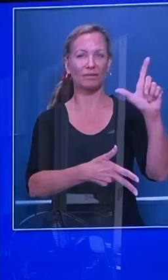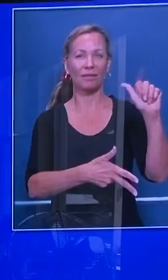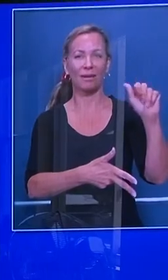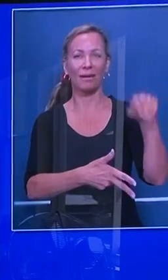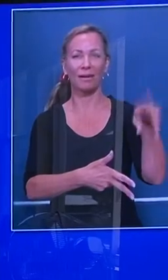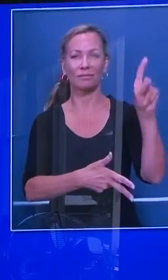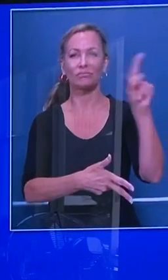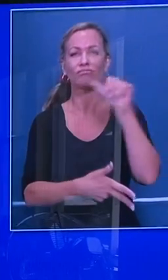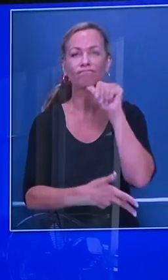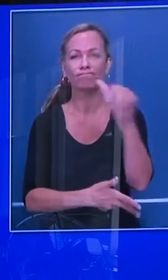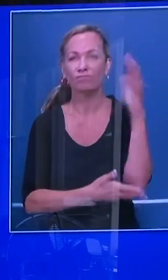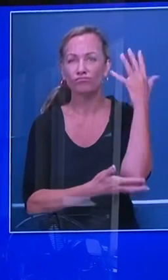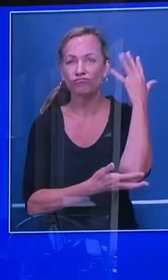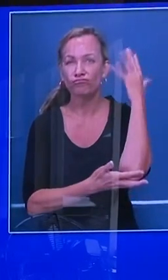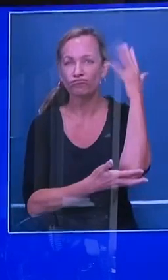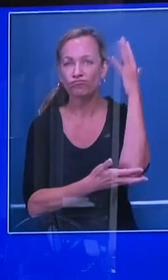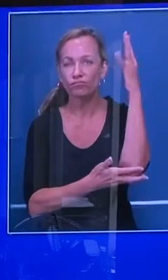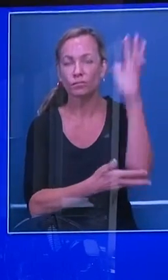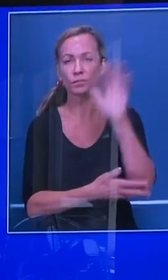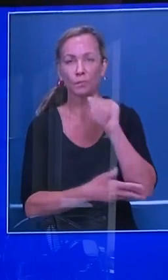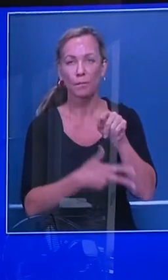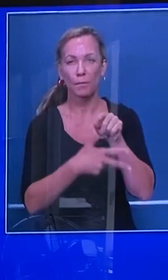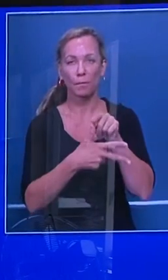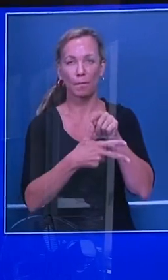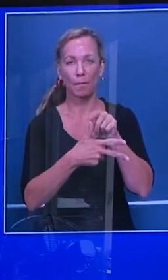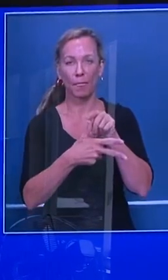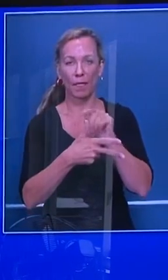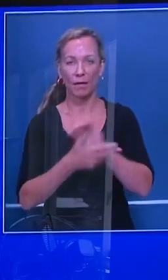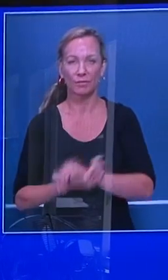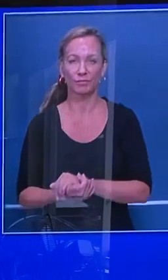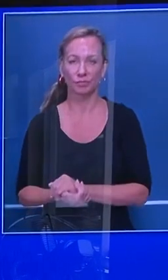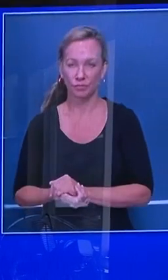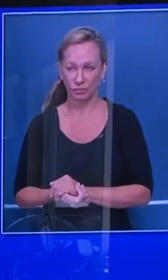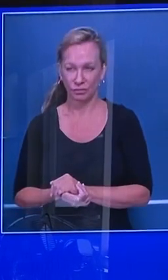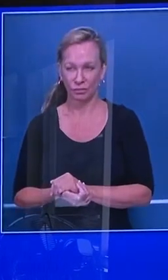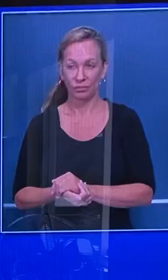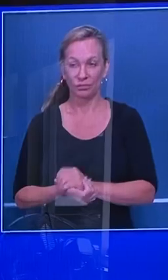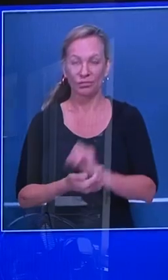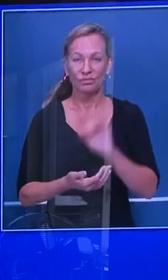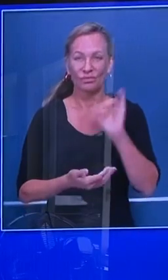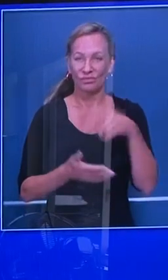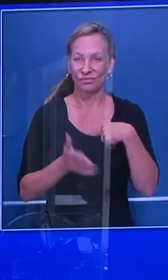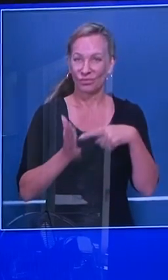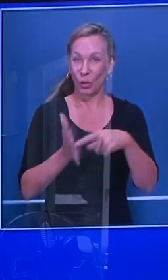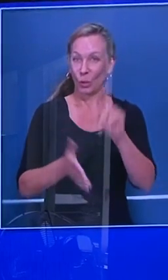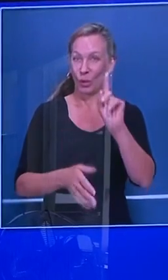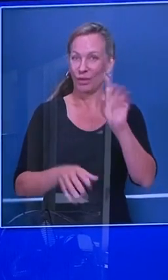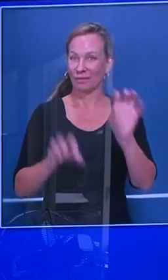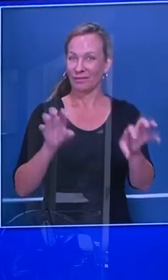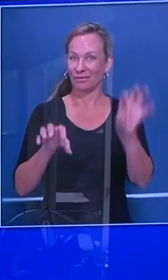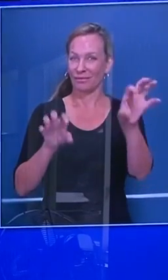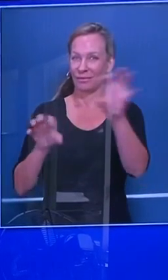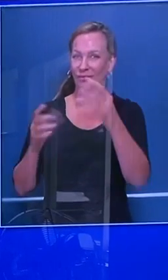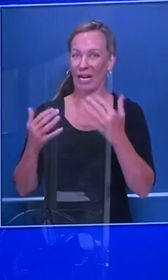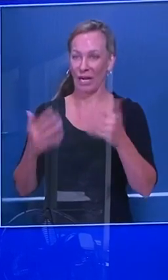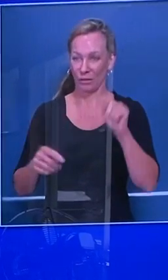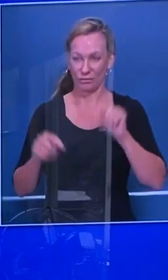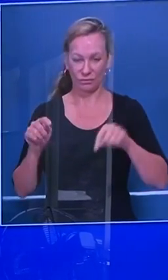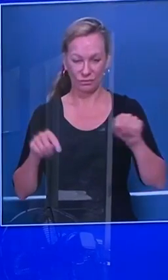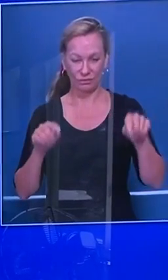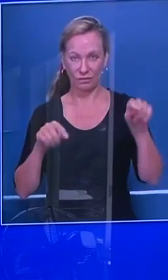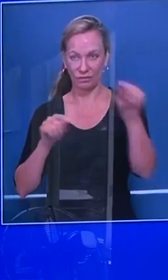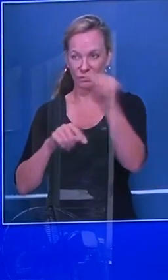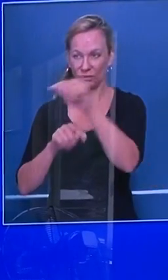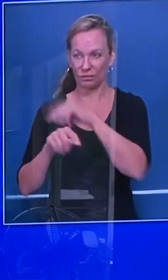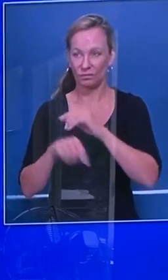major fire that we are currently battling. We secured over the weekend a presidential disaster